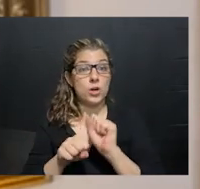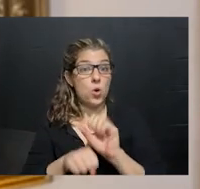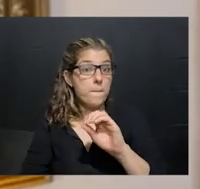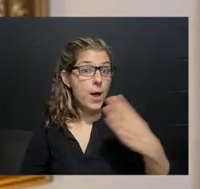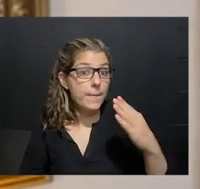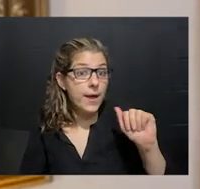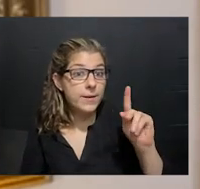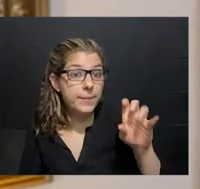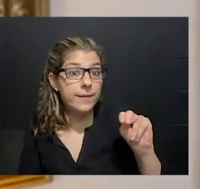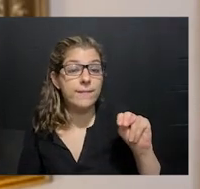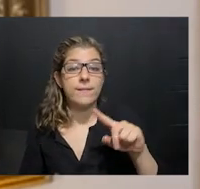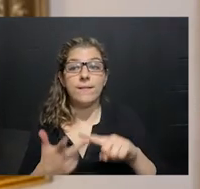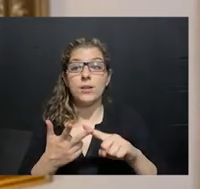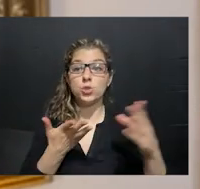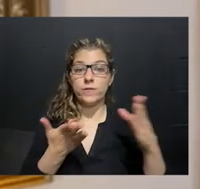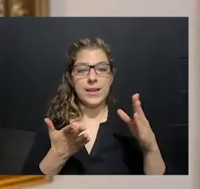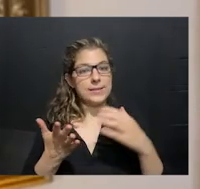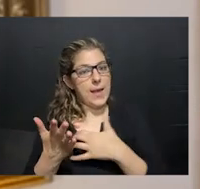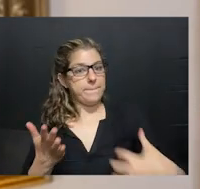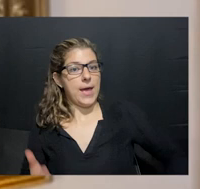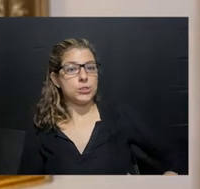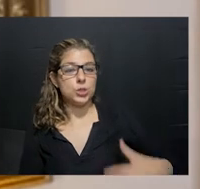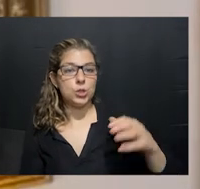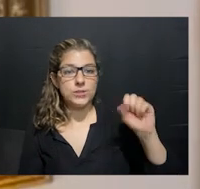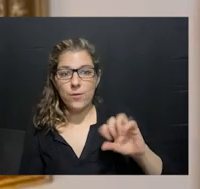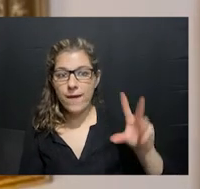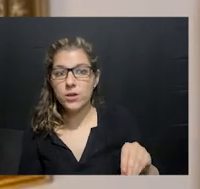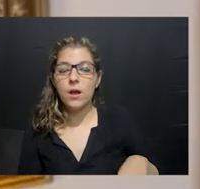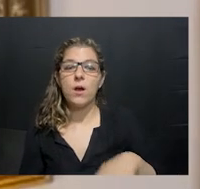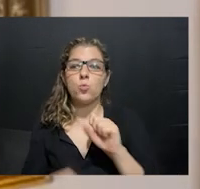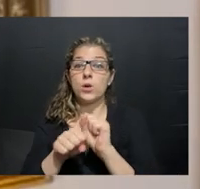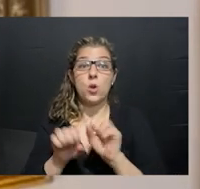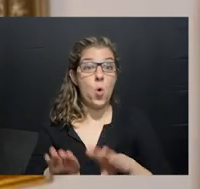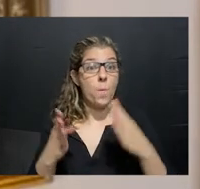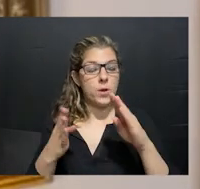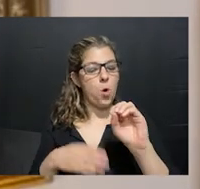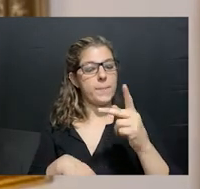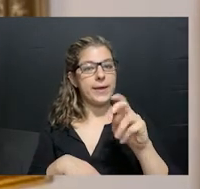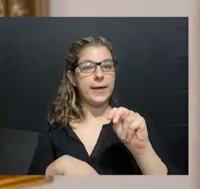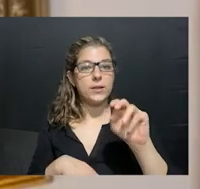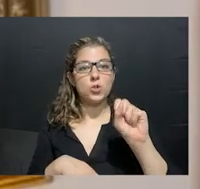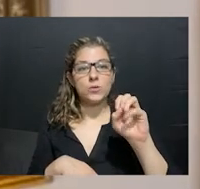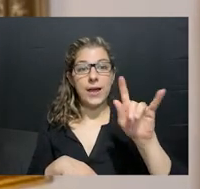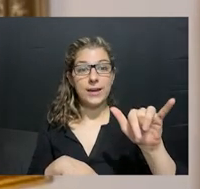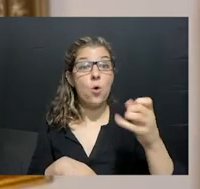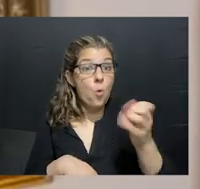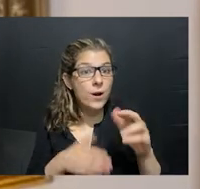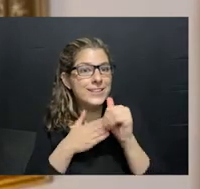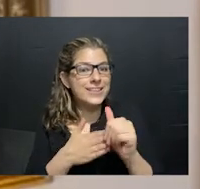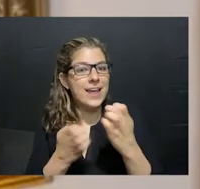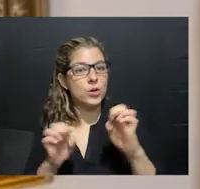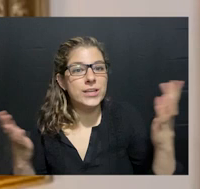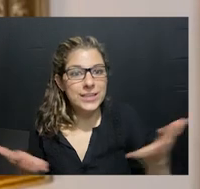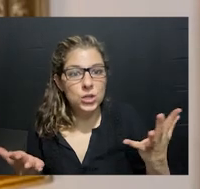Obama administration, serving as an ambassador, working in open society, or leading our effort here to work